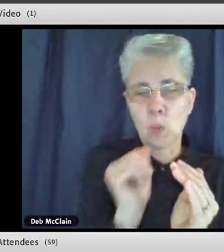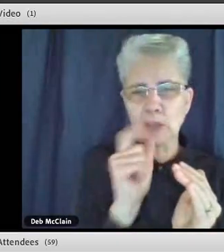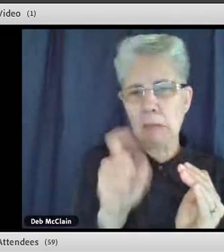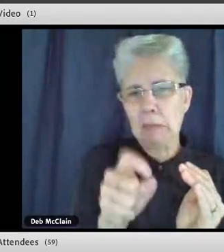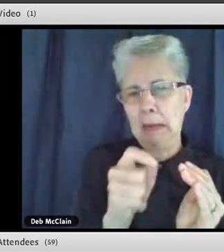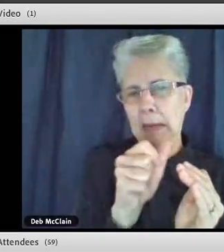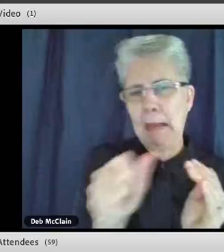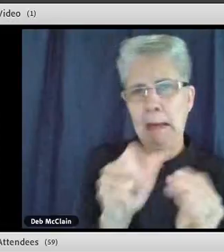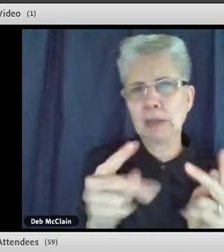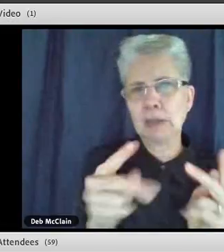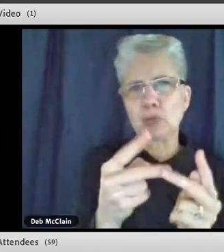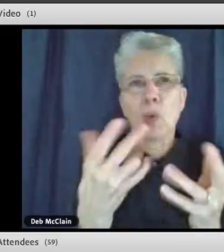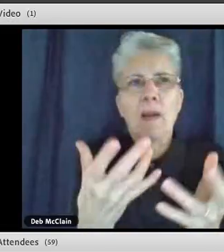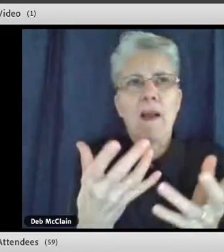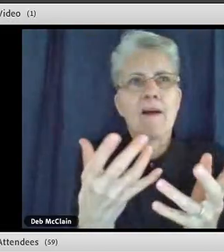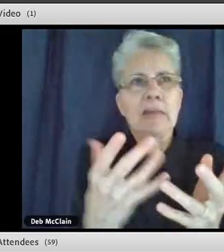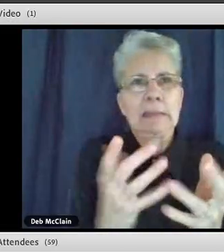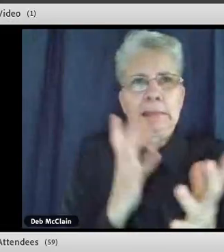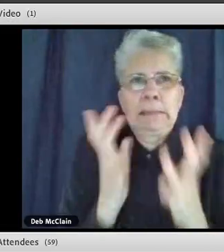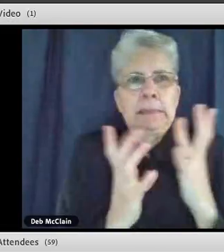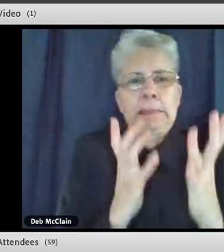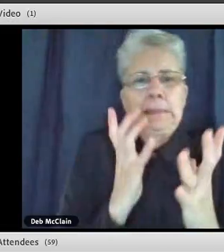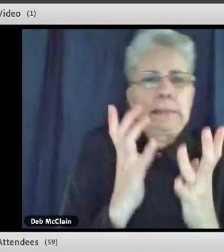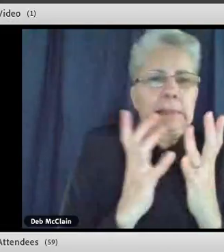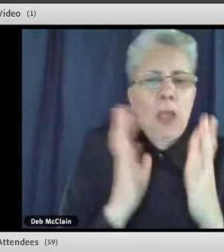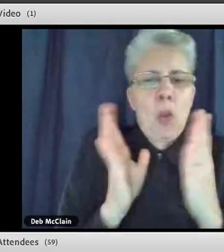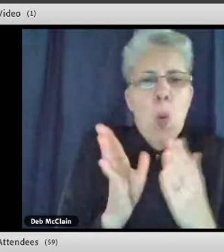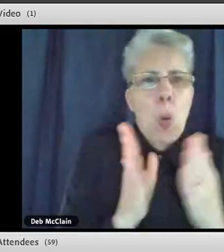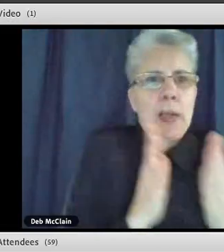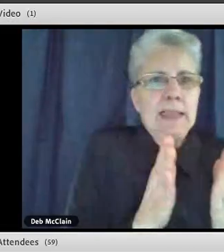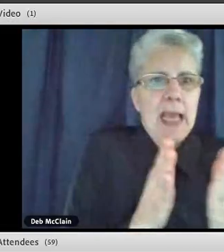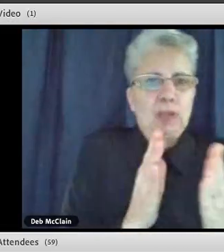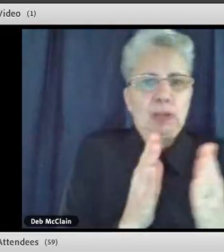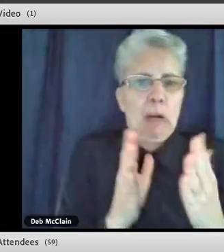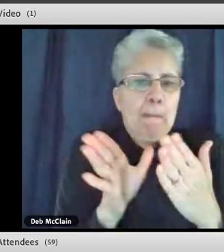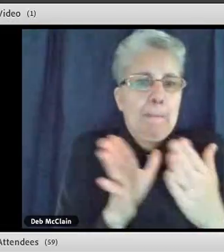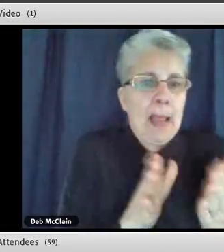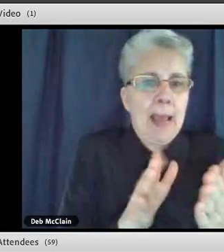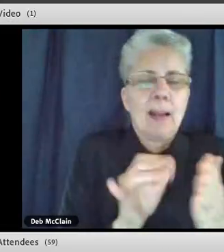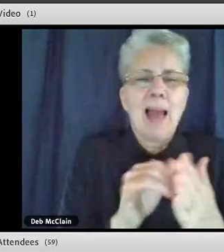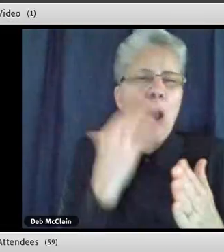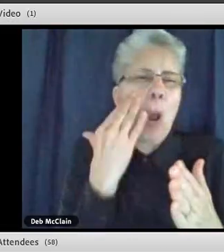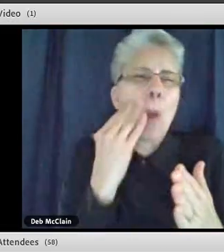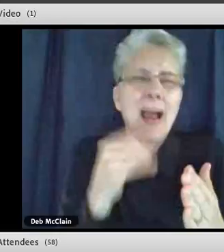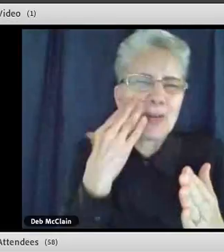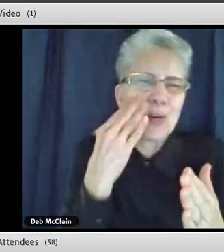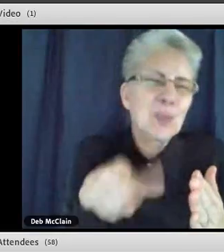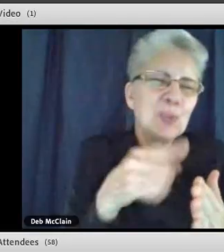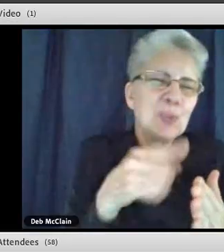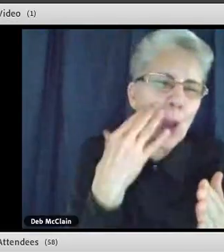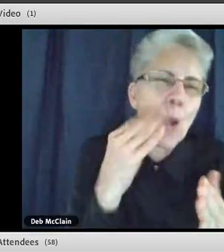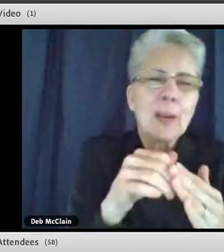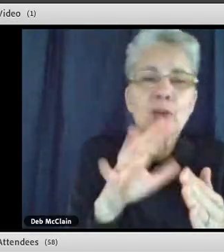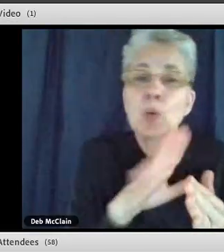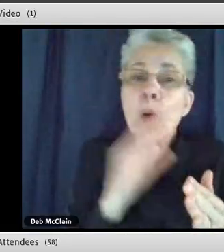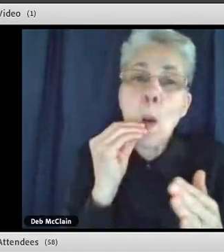of elaborate organizational scheme like at home, right? I'm sure you guys know this, like in maybe your